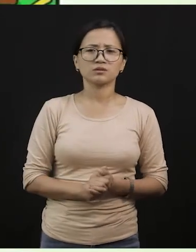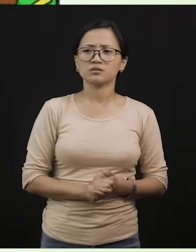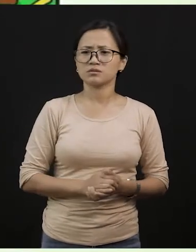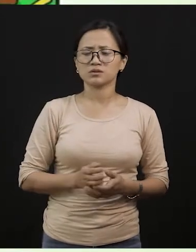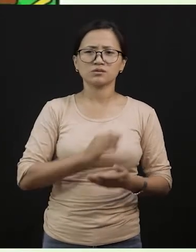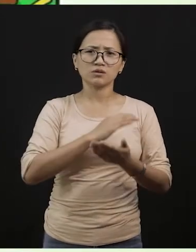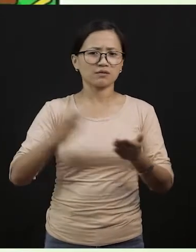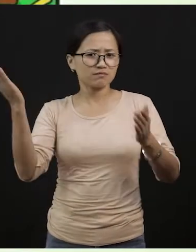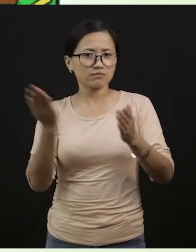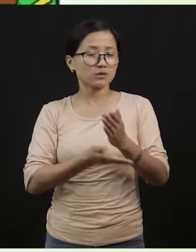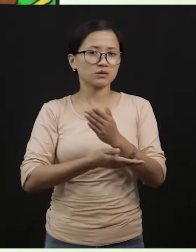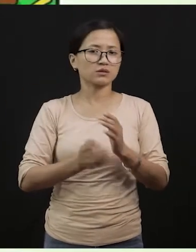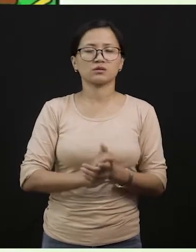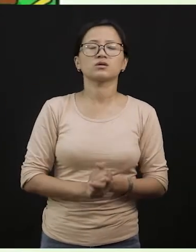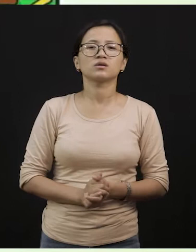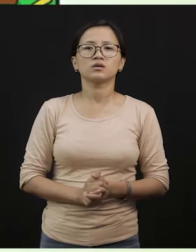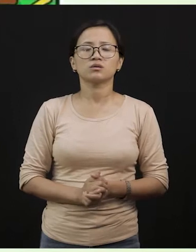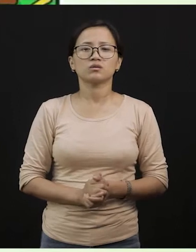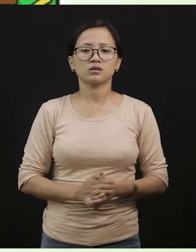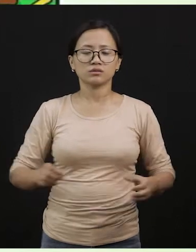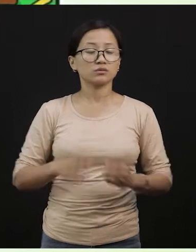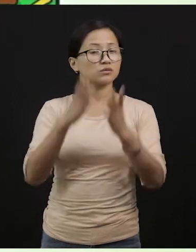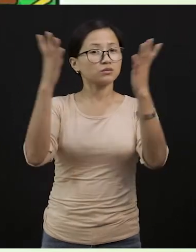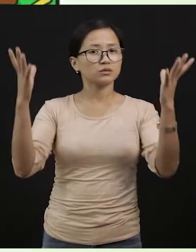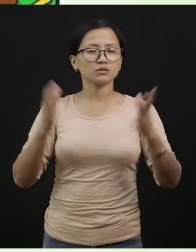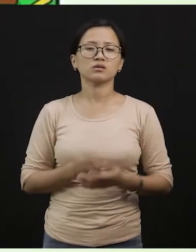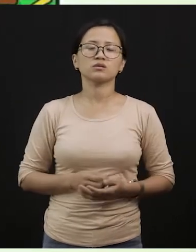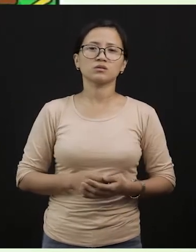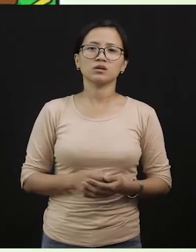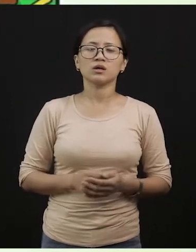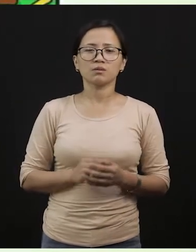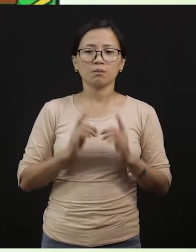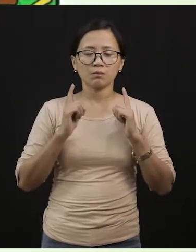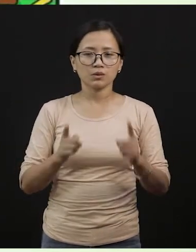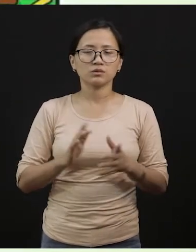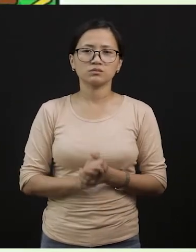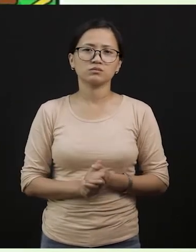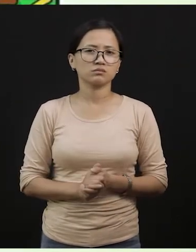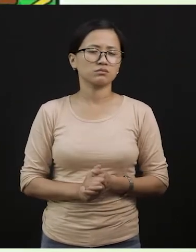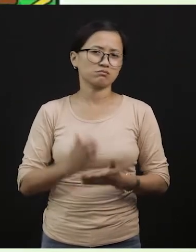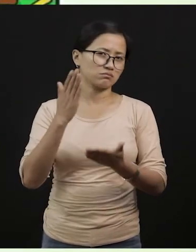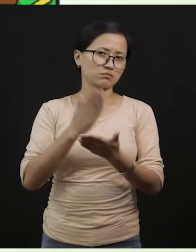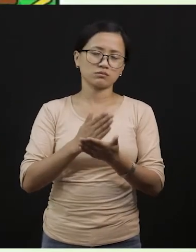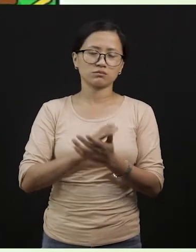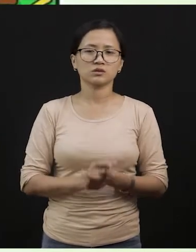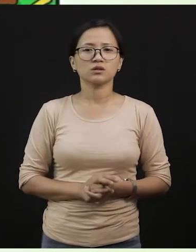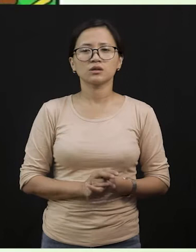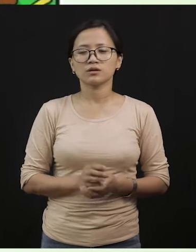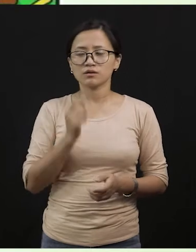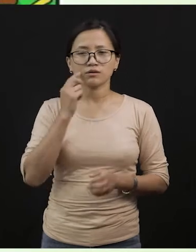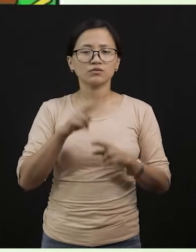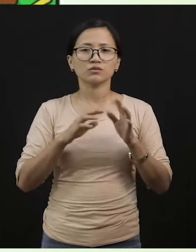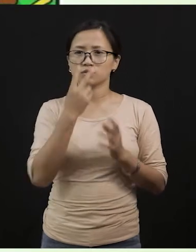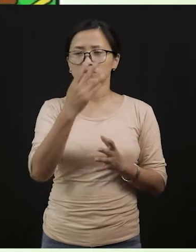you are just cutting down the trees. I know you don't cut trees right now because you don't go to the jungle and start those work, but you see people cutting